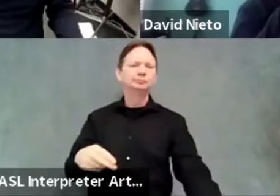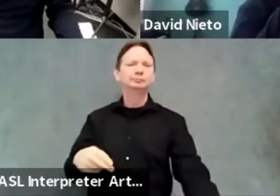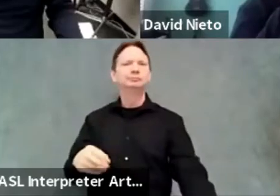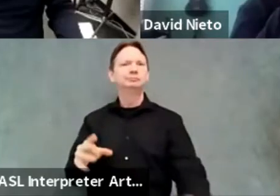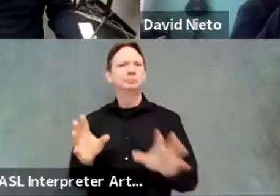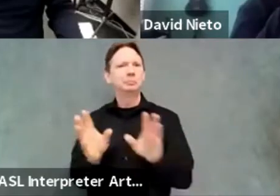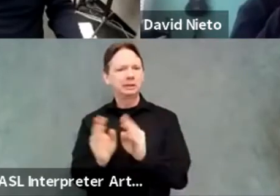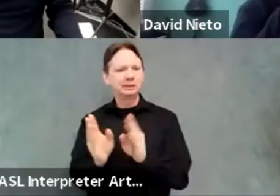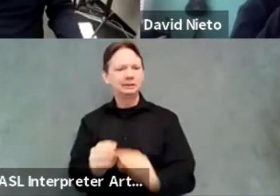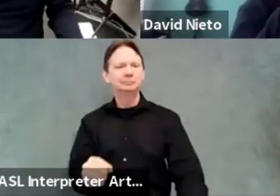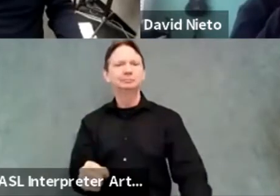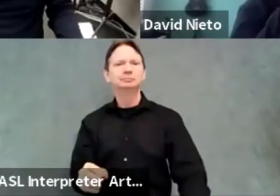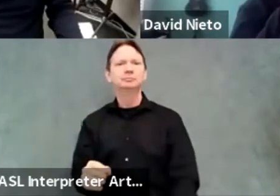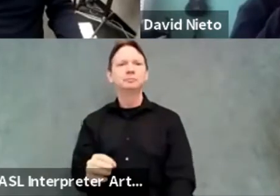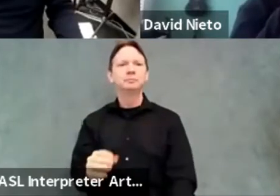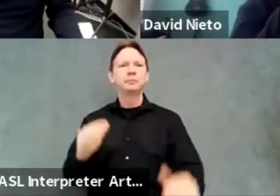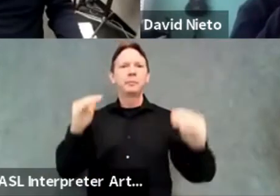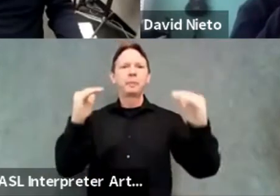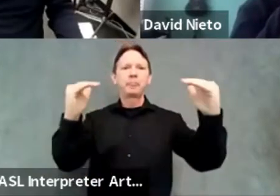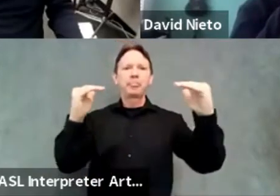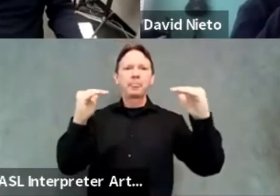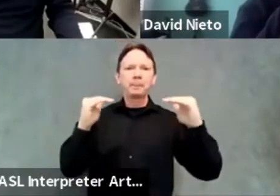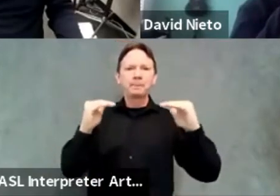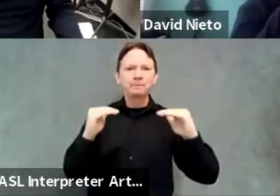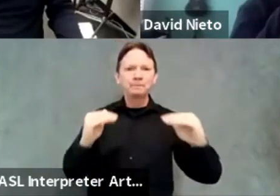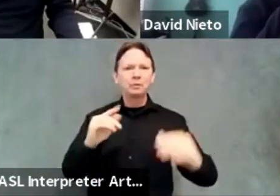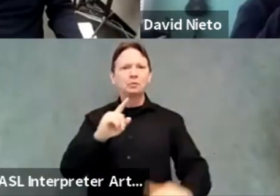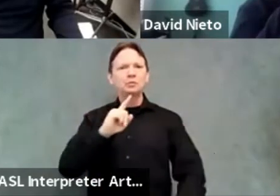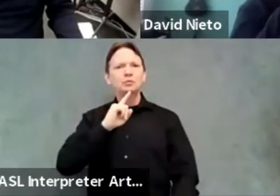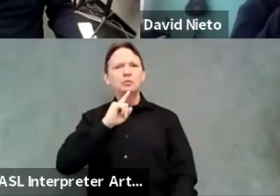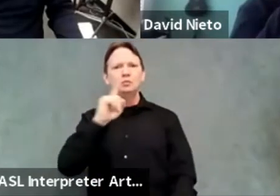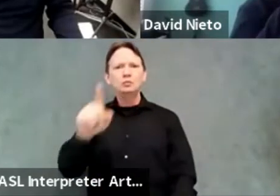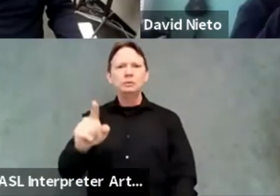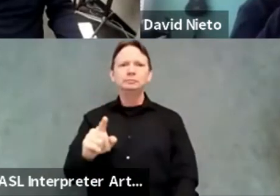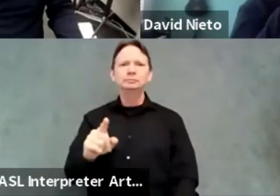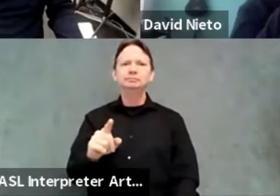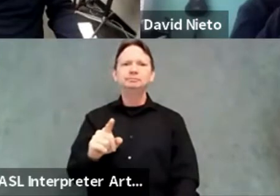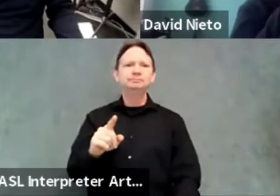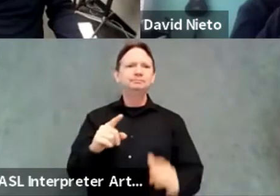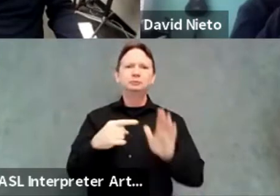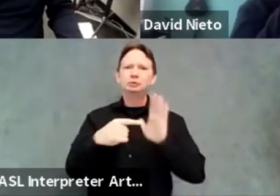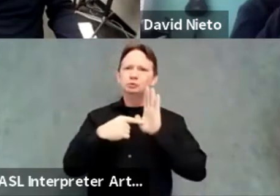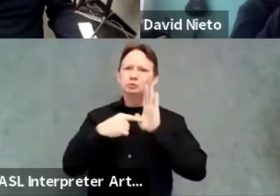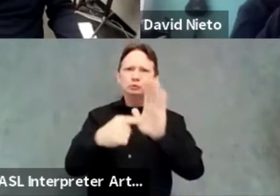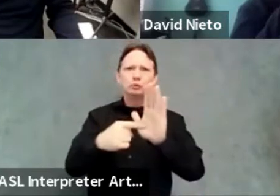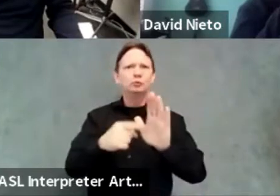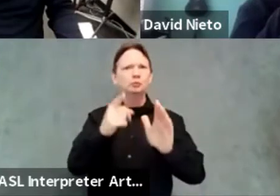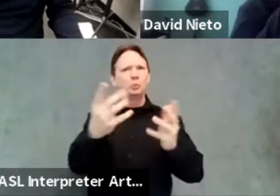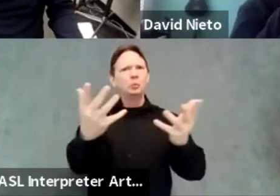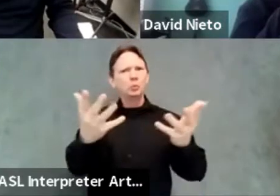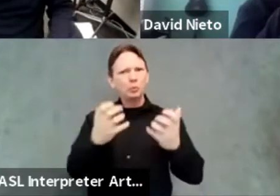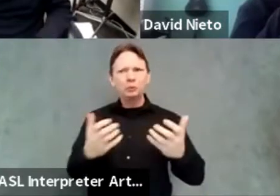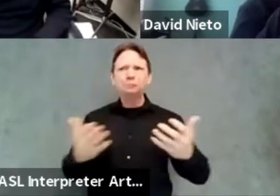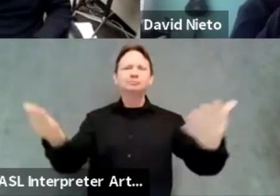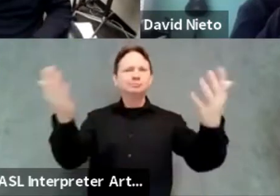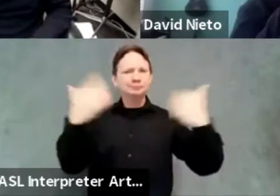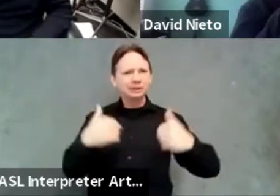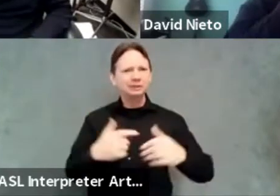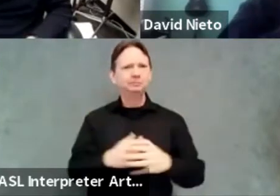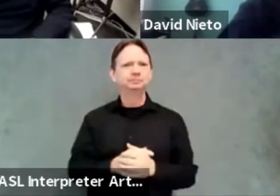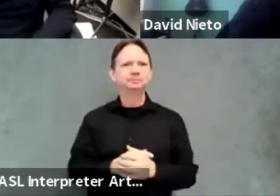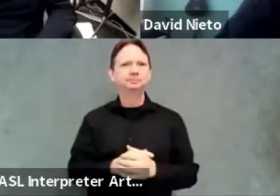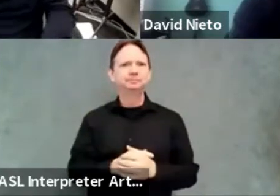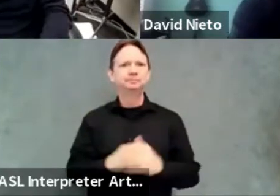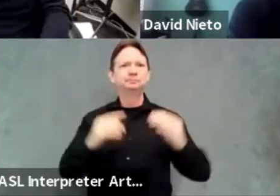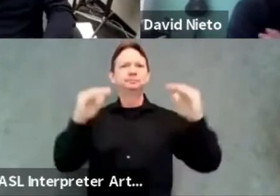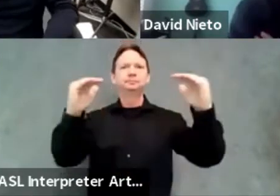really get your SIG members involved, and the wider member involved as well. Underscore for faculty that